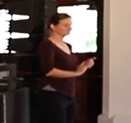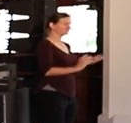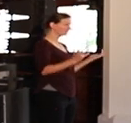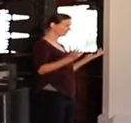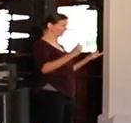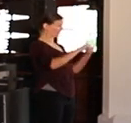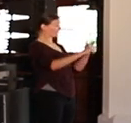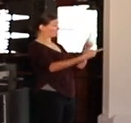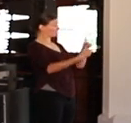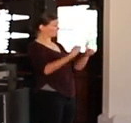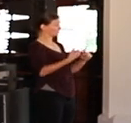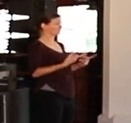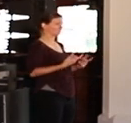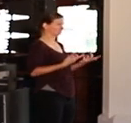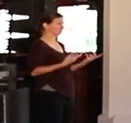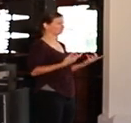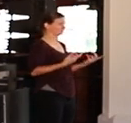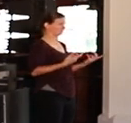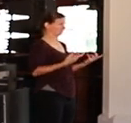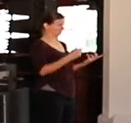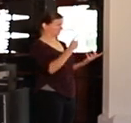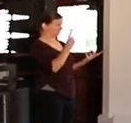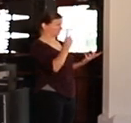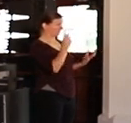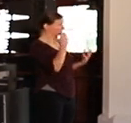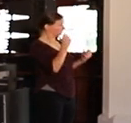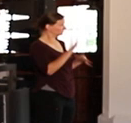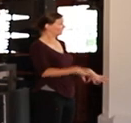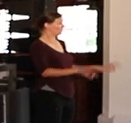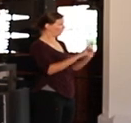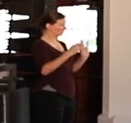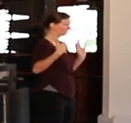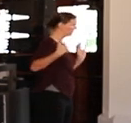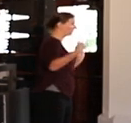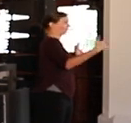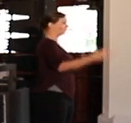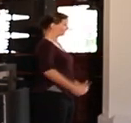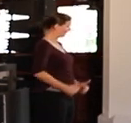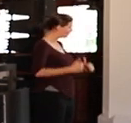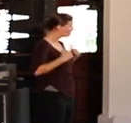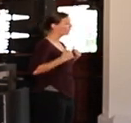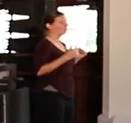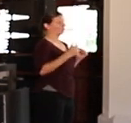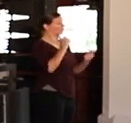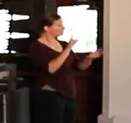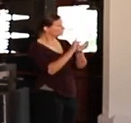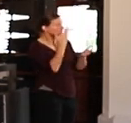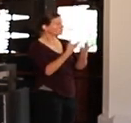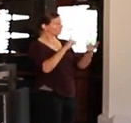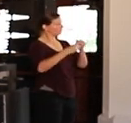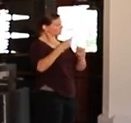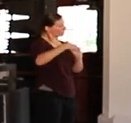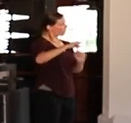You know, friendship really is very valuable as you go through life's journey. When you get these good friends, these are